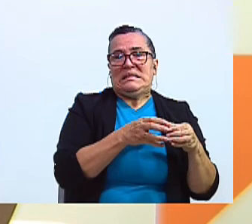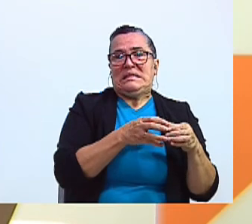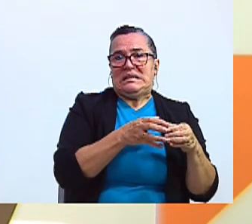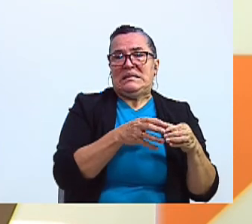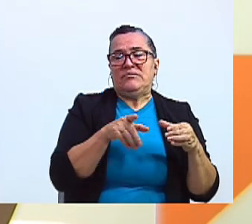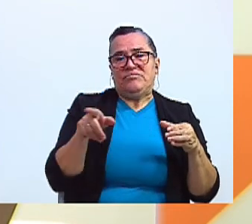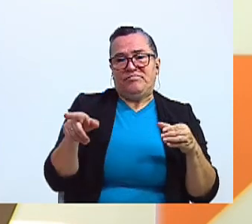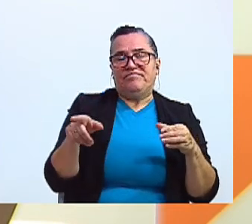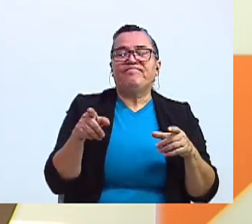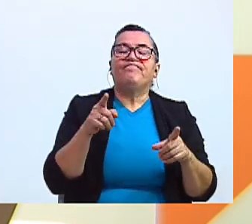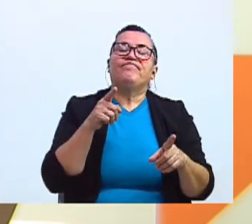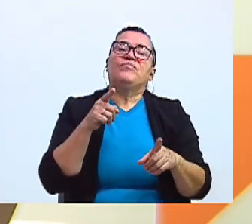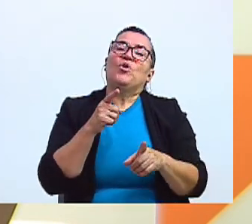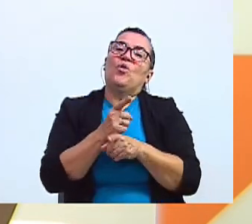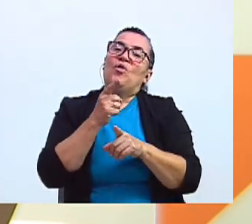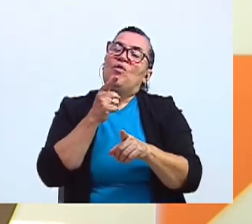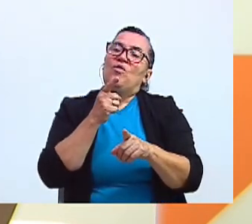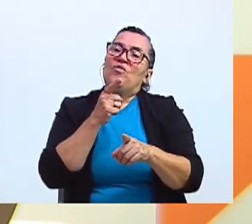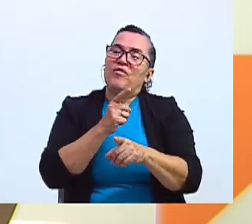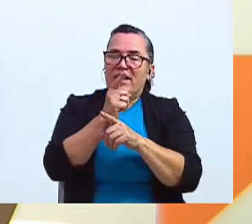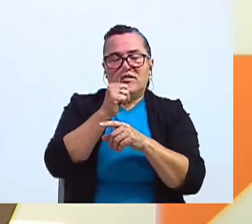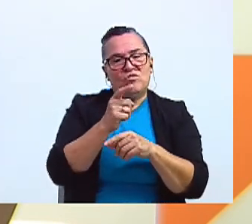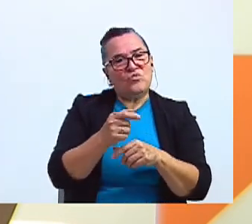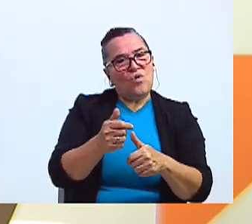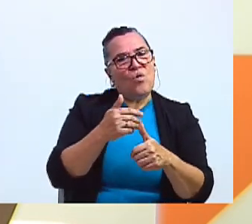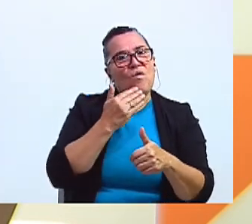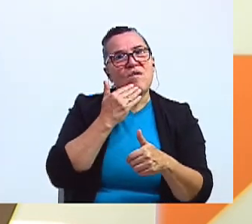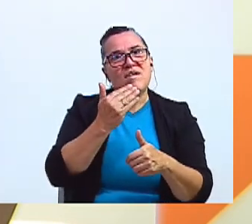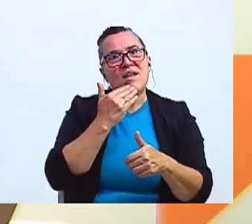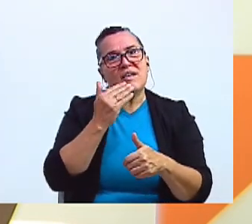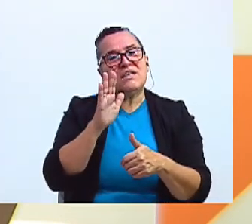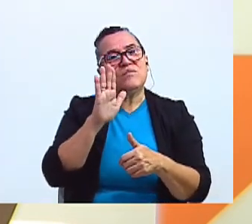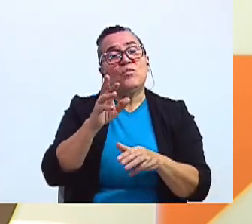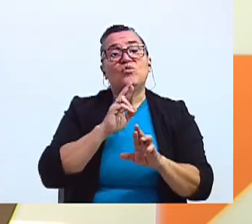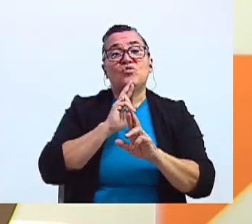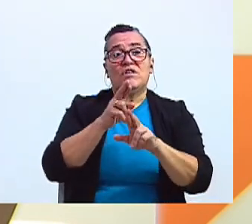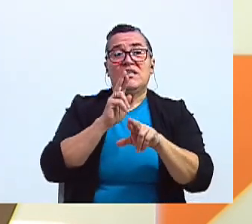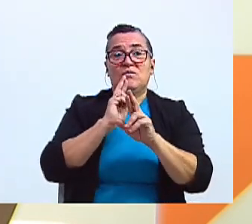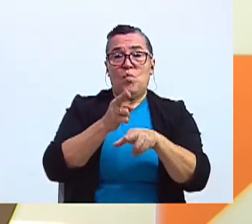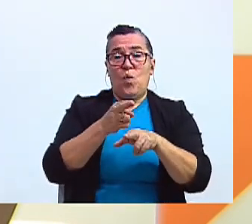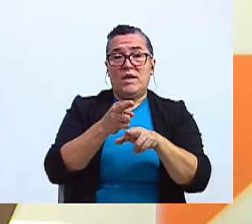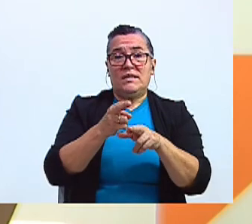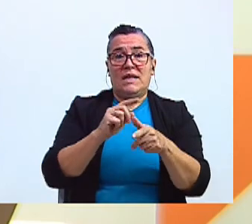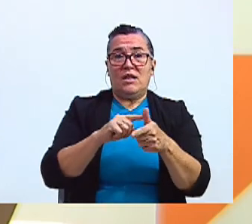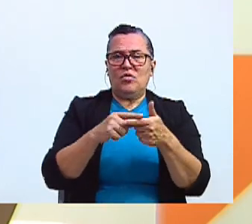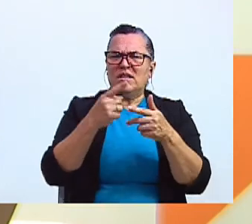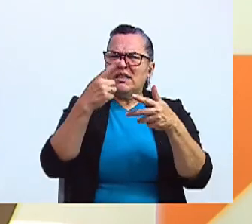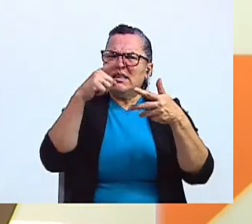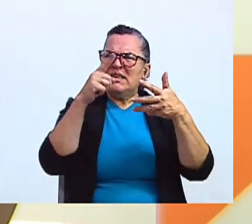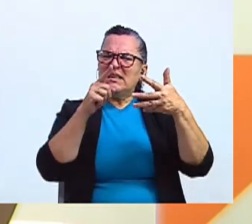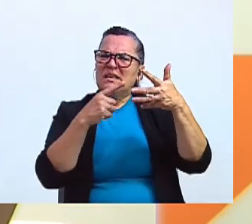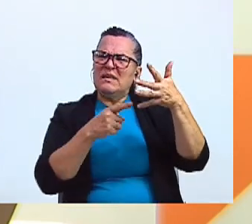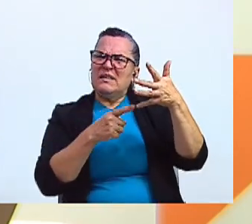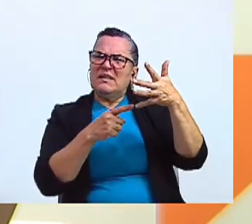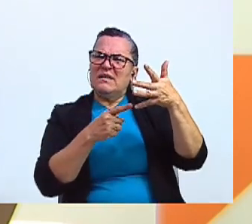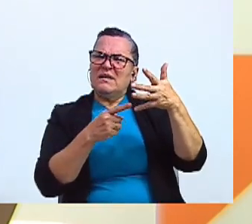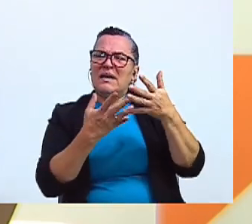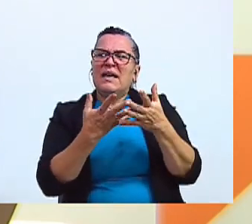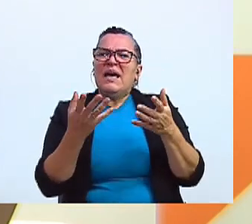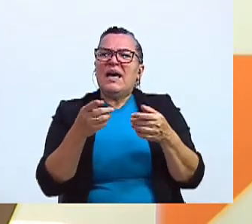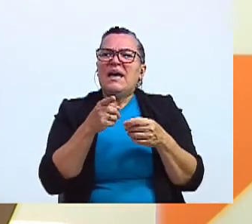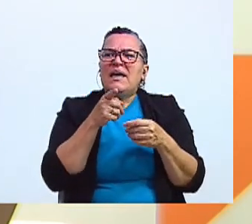That's right. Okay, very good. Thank you for your answers. Now let's check what did you